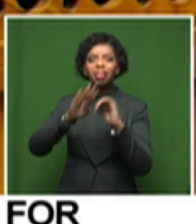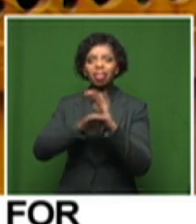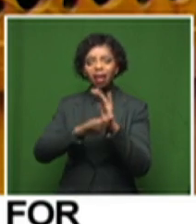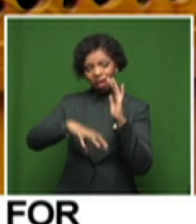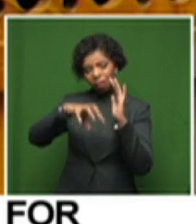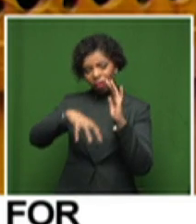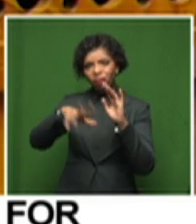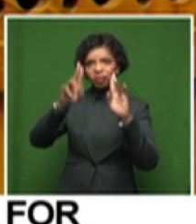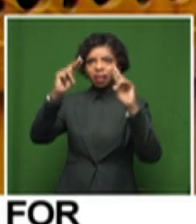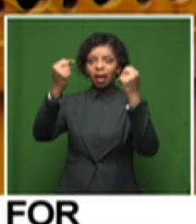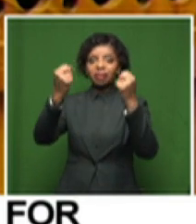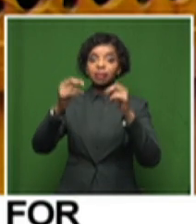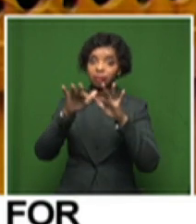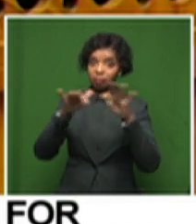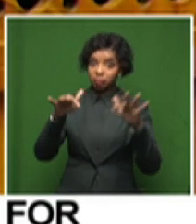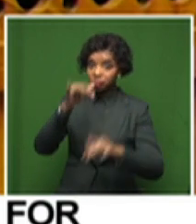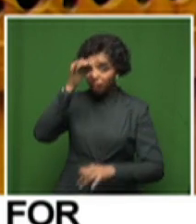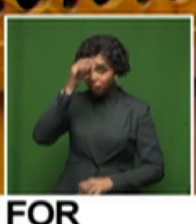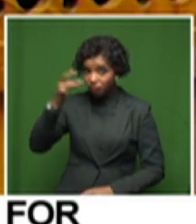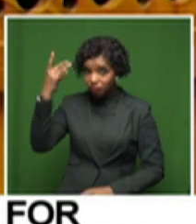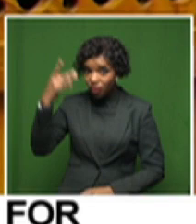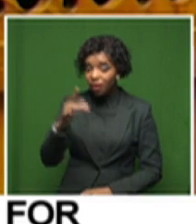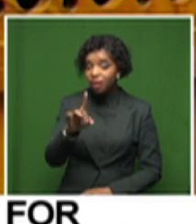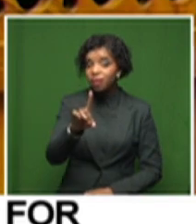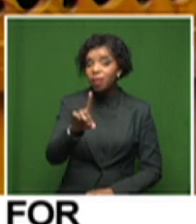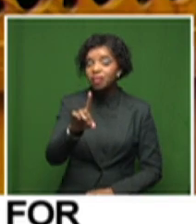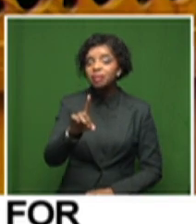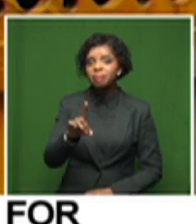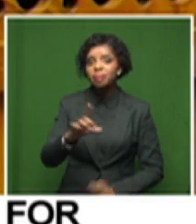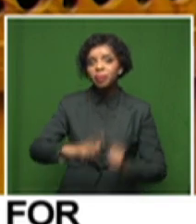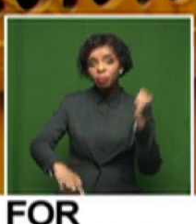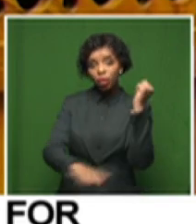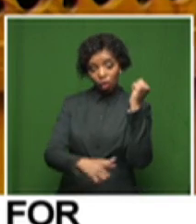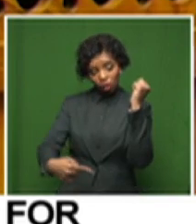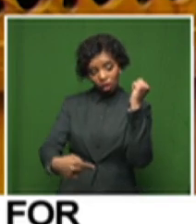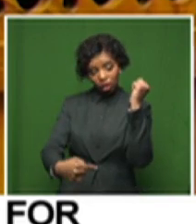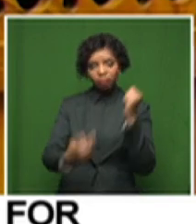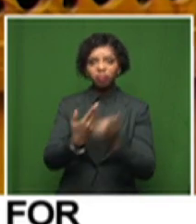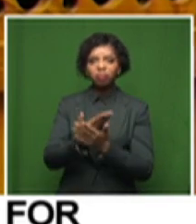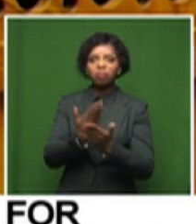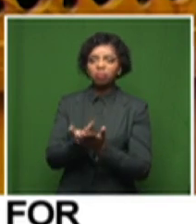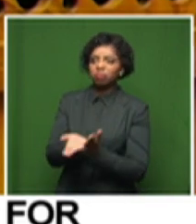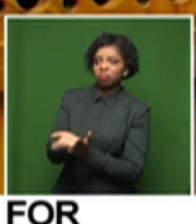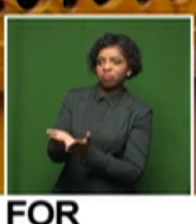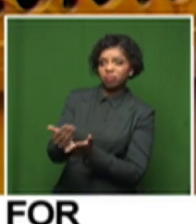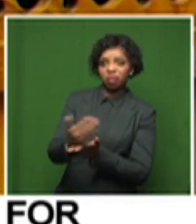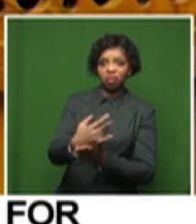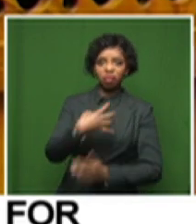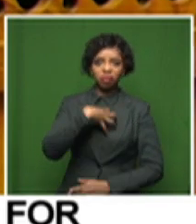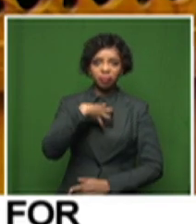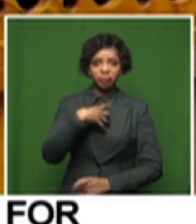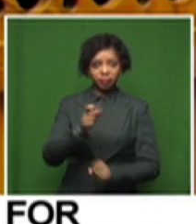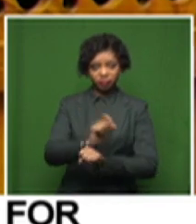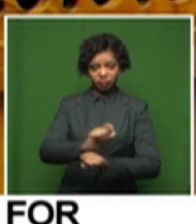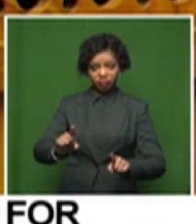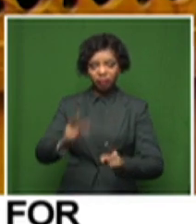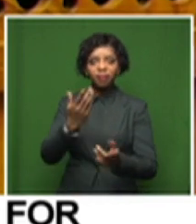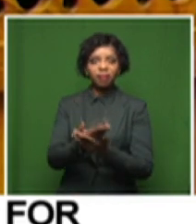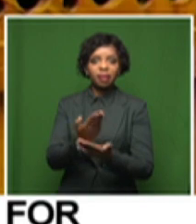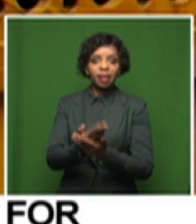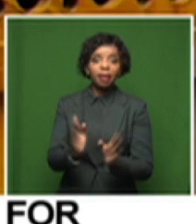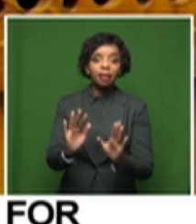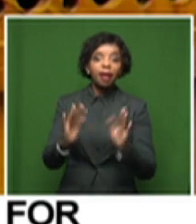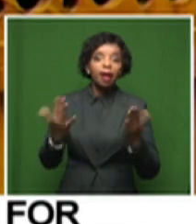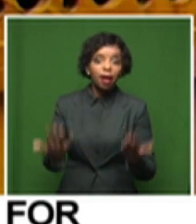People more often forget that in addition, local government can raise own revenue through the collection